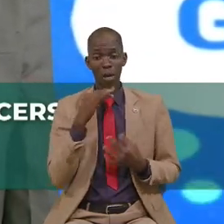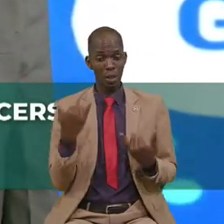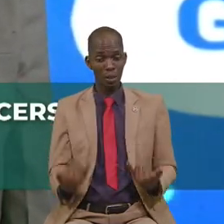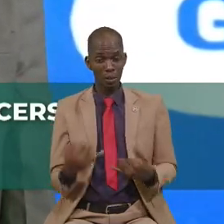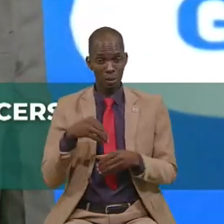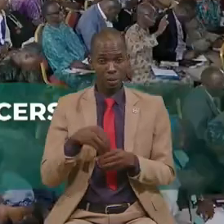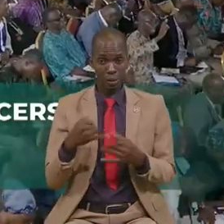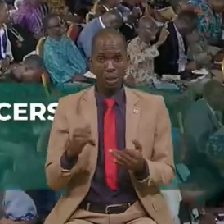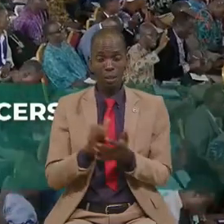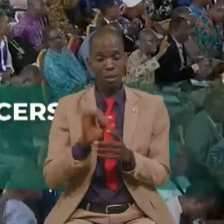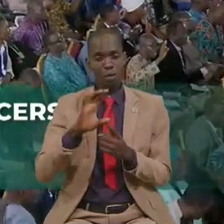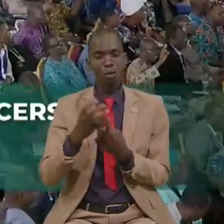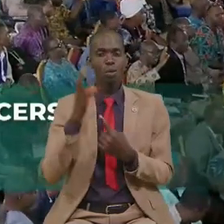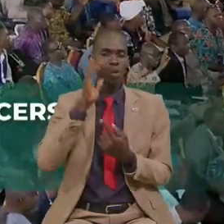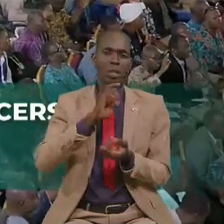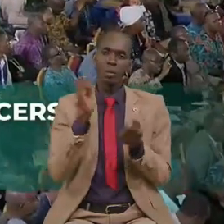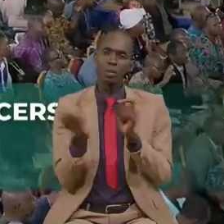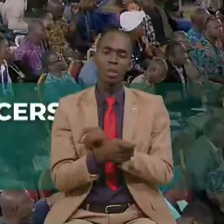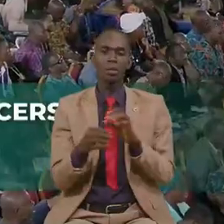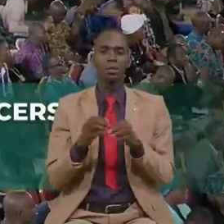change. Amen. Power,